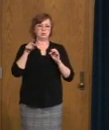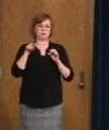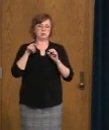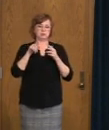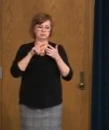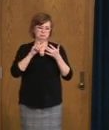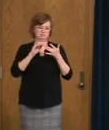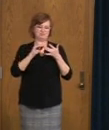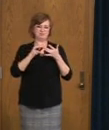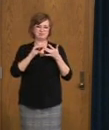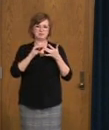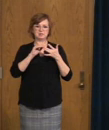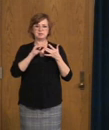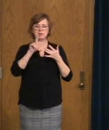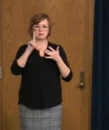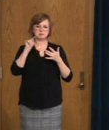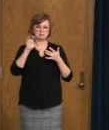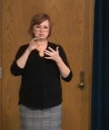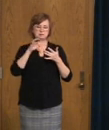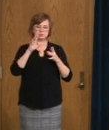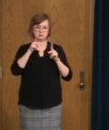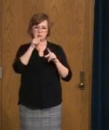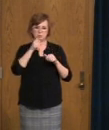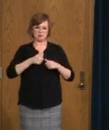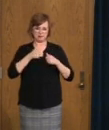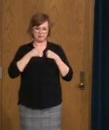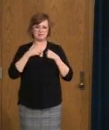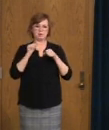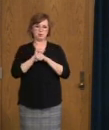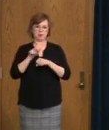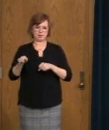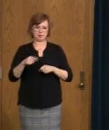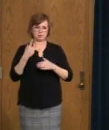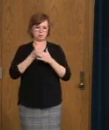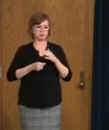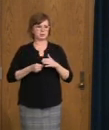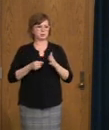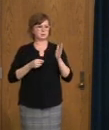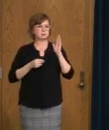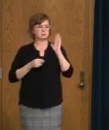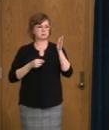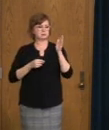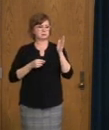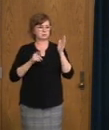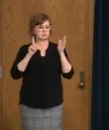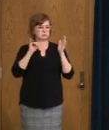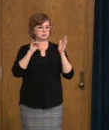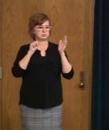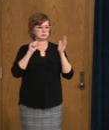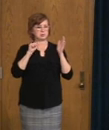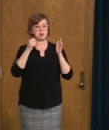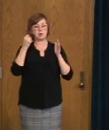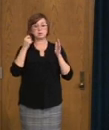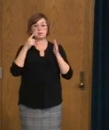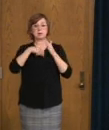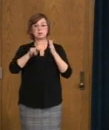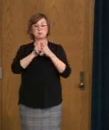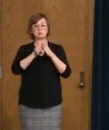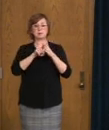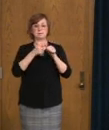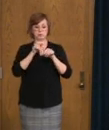to reach. Is there a follow-up, Lisa? Yes. So it seems like the first phase starting next week is the